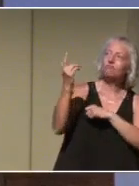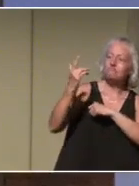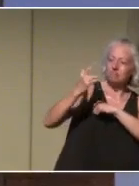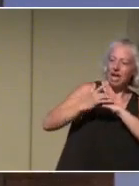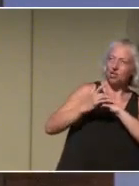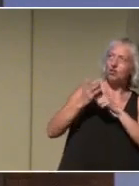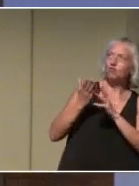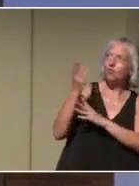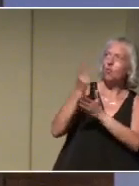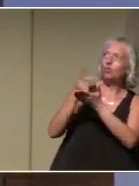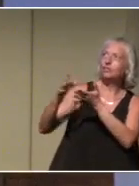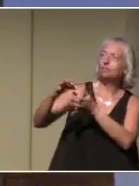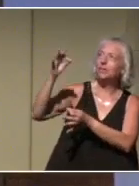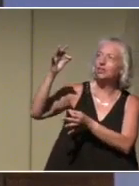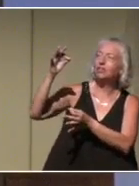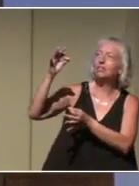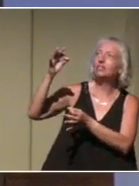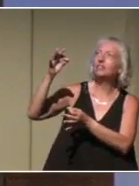your Spirit